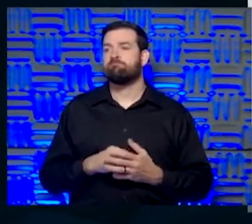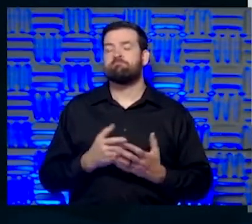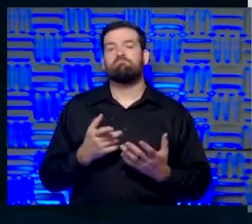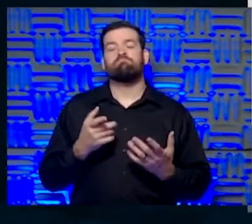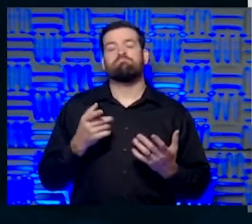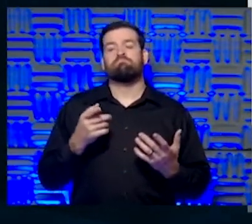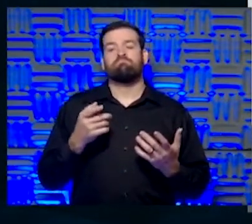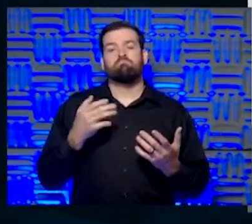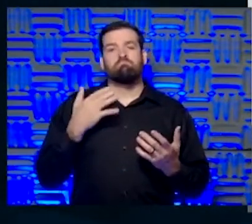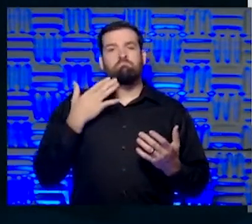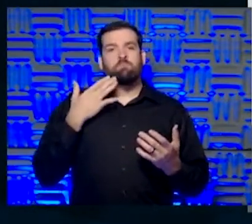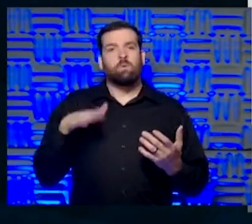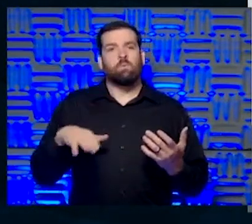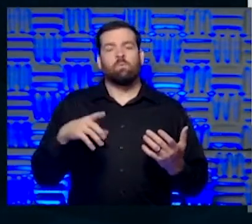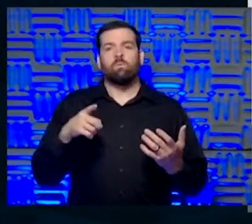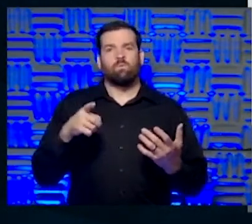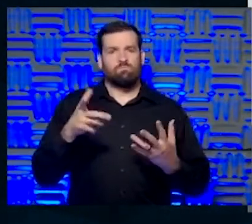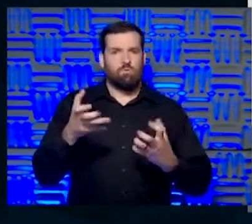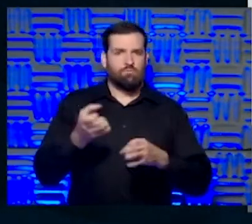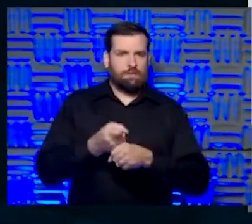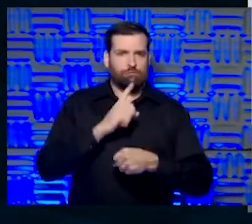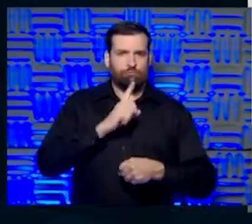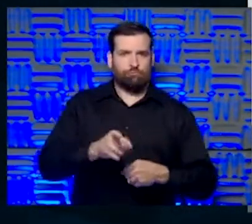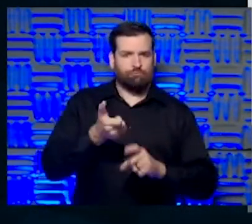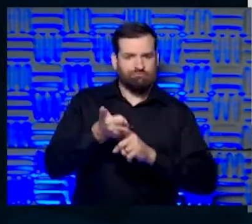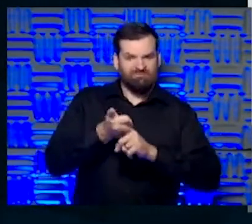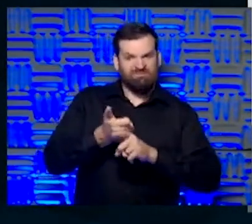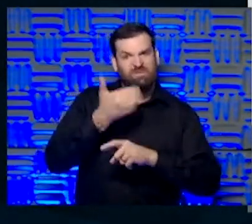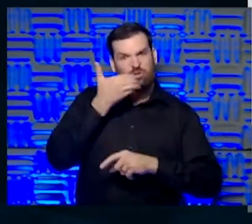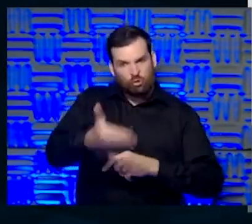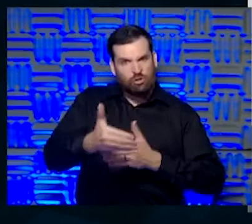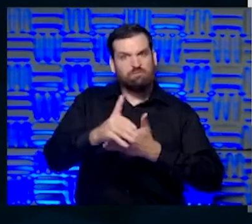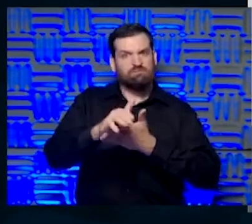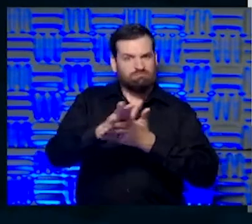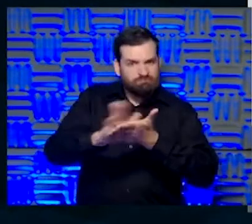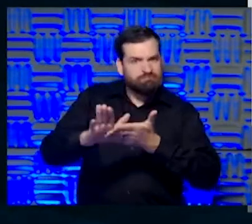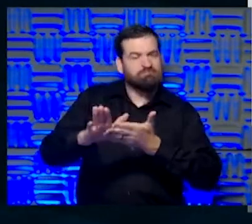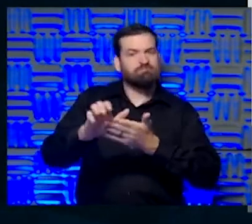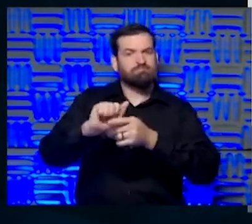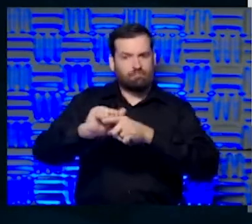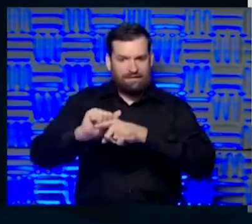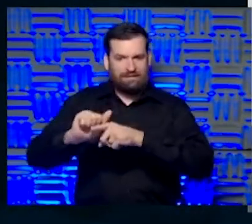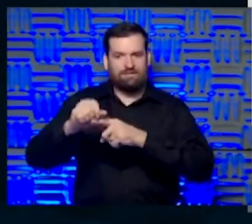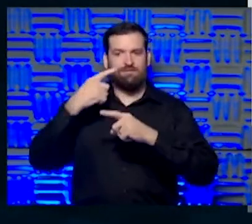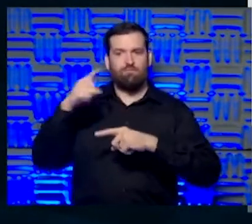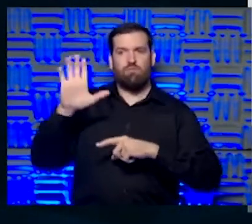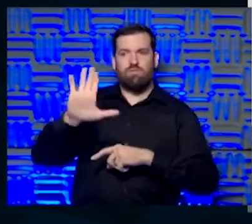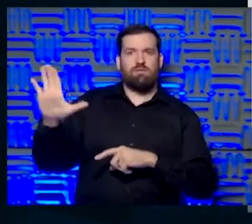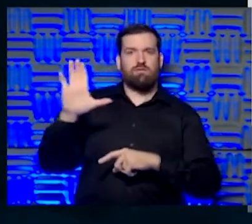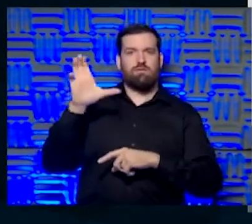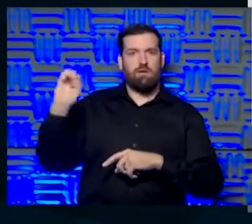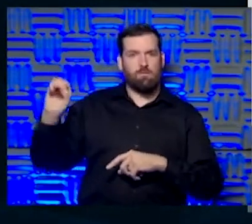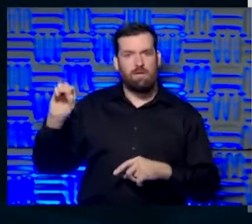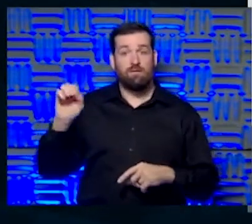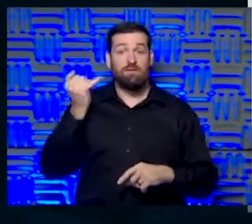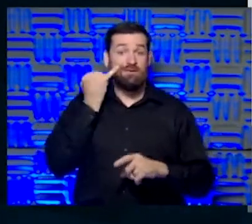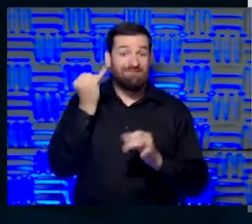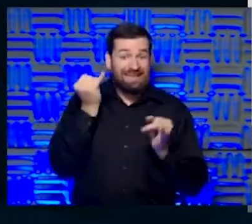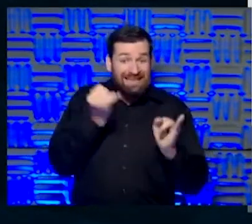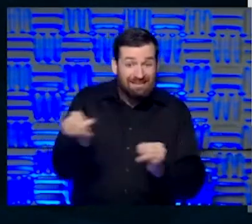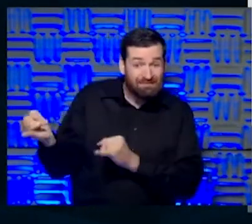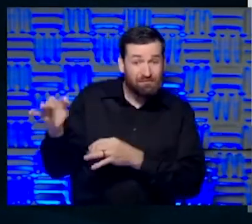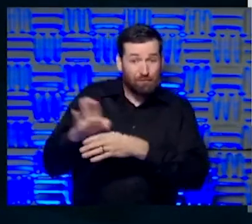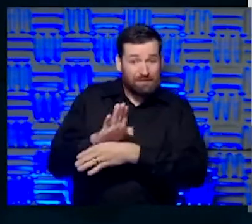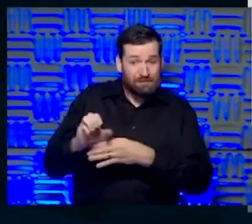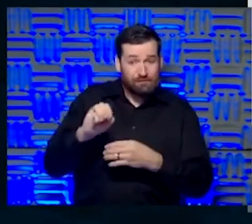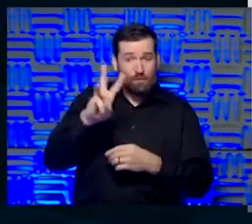you want to ensure that they have good cleaning practices within the company they work for, if they're an individual, business